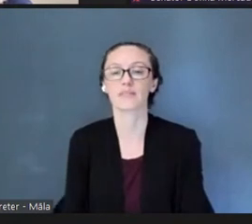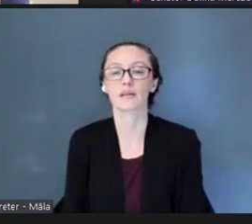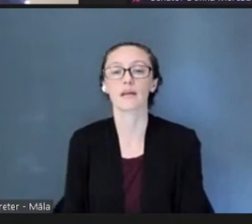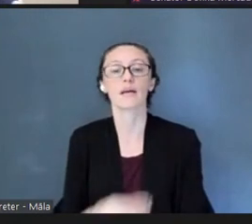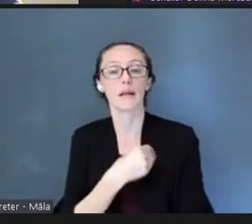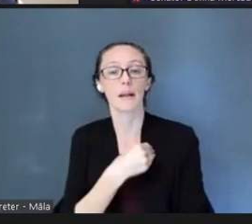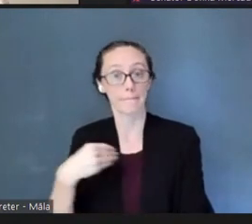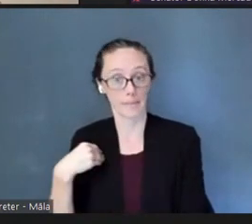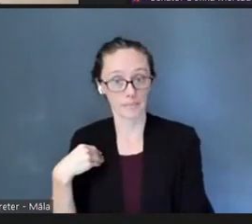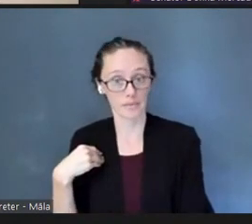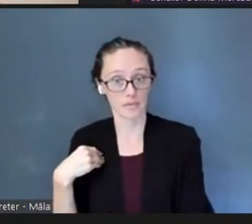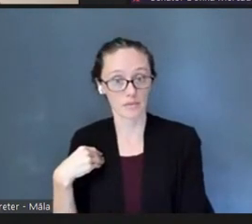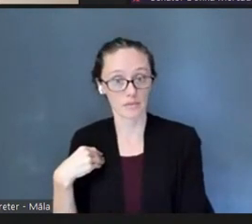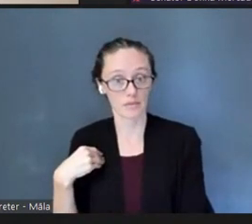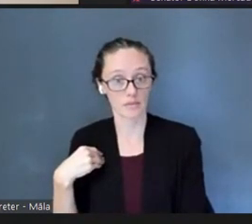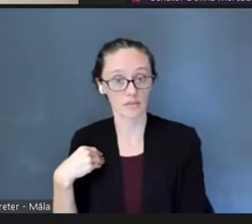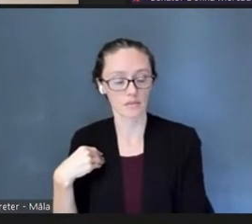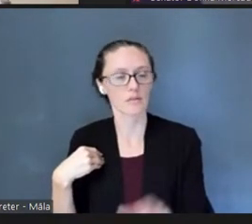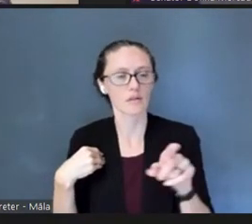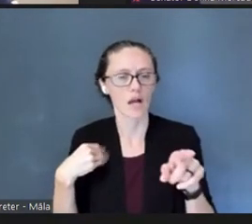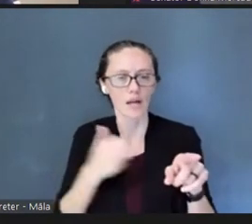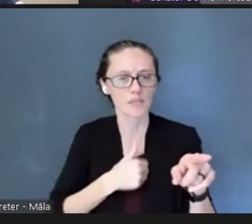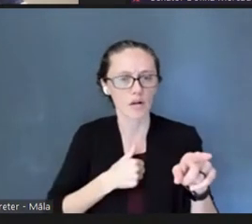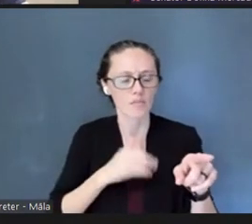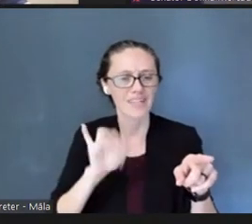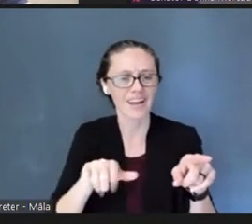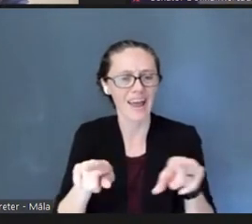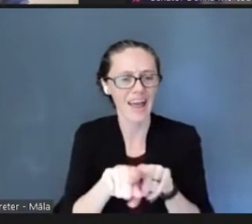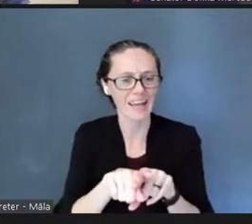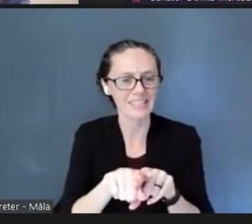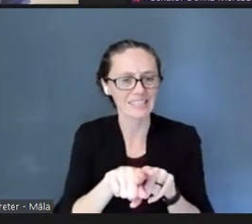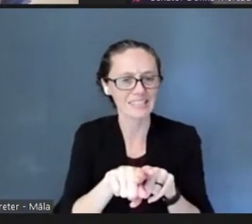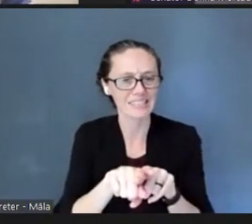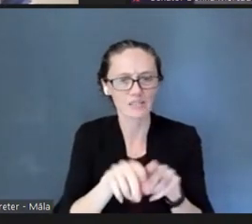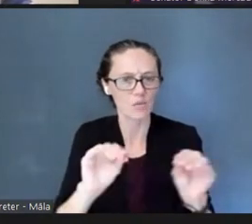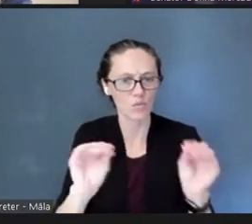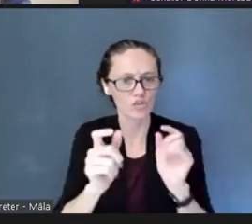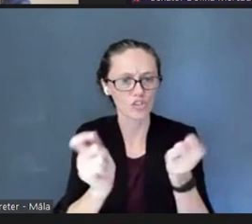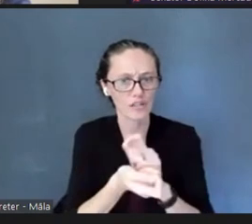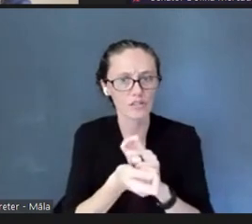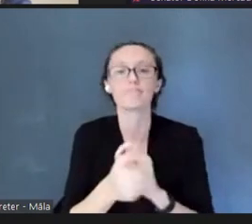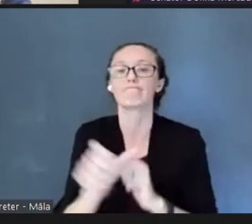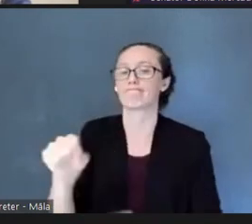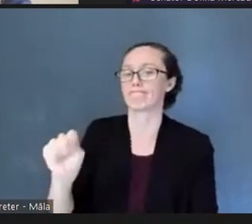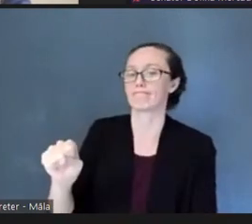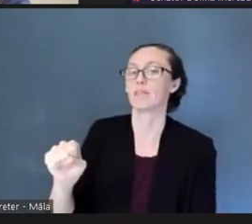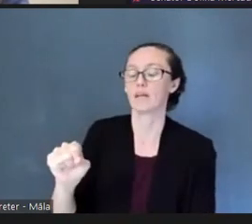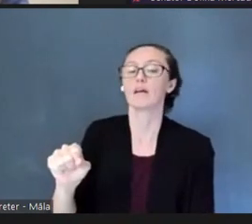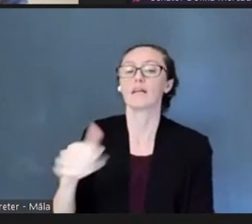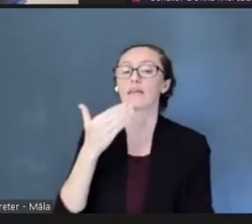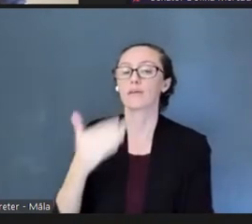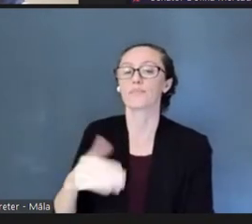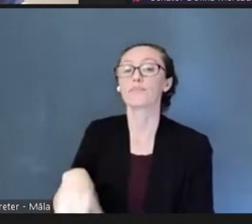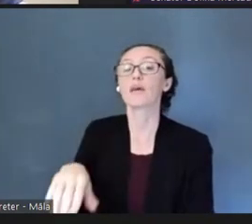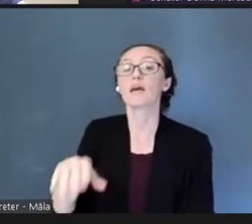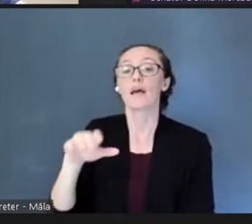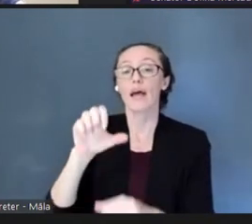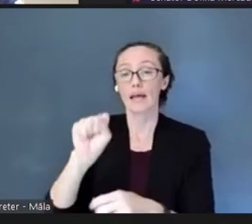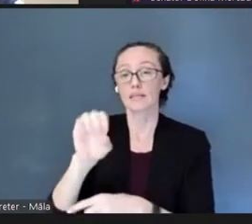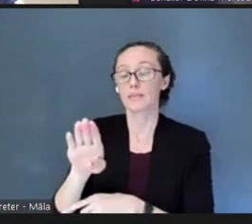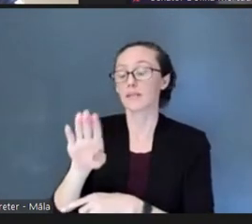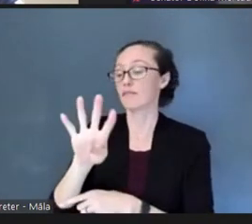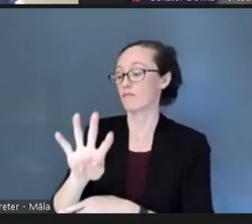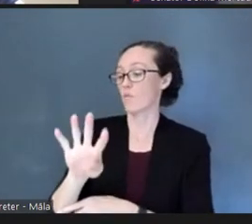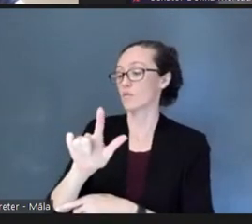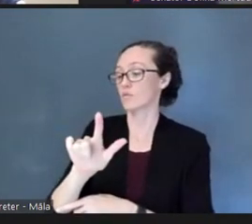Members, was this as is or? Yes, as is, 428. Thank you. Voting on SB